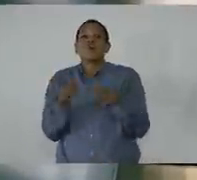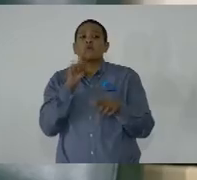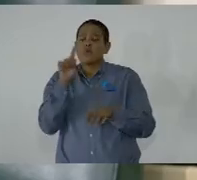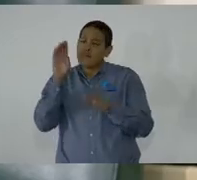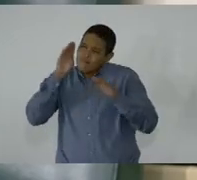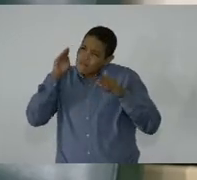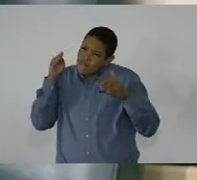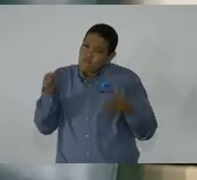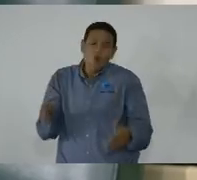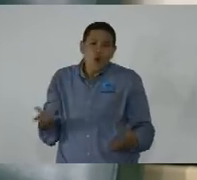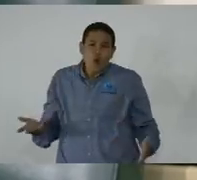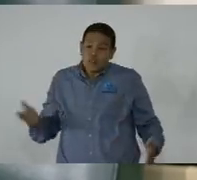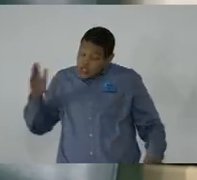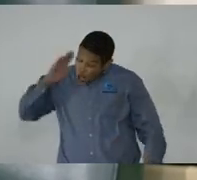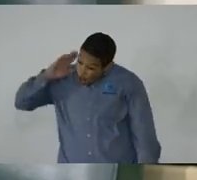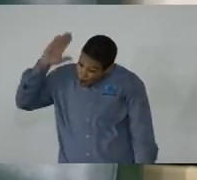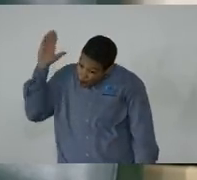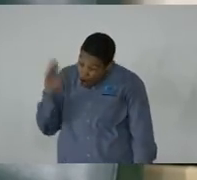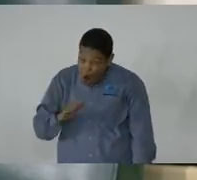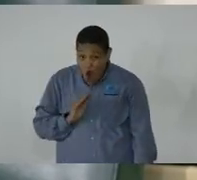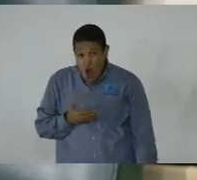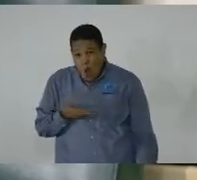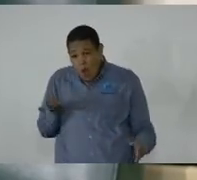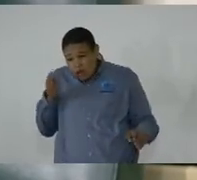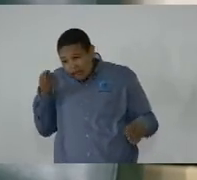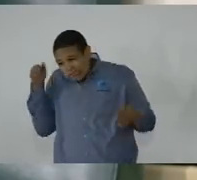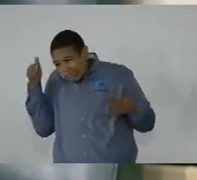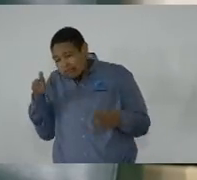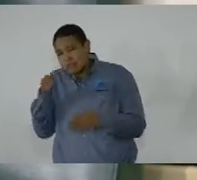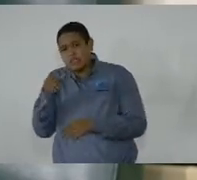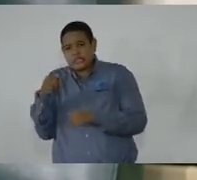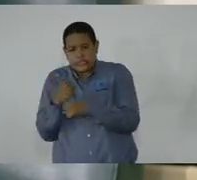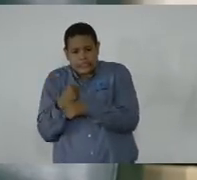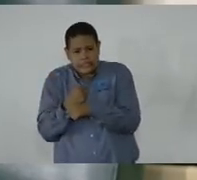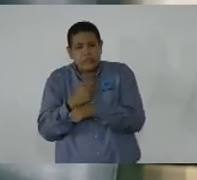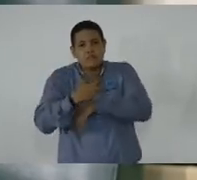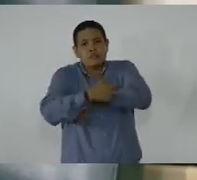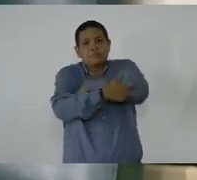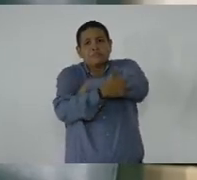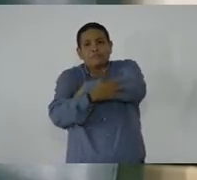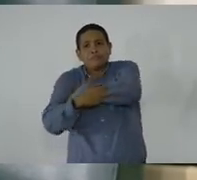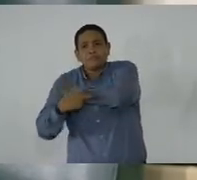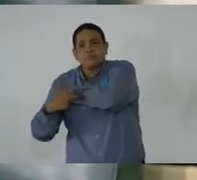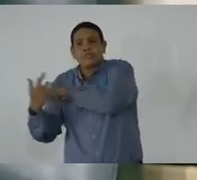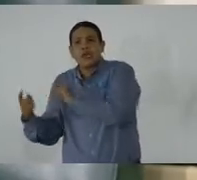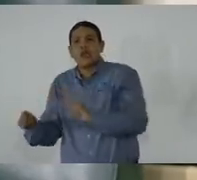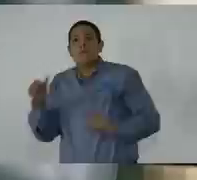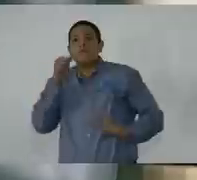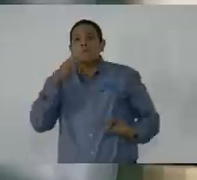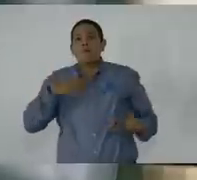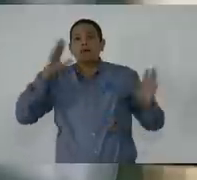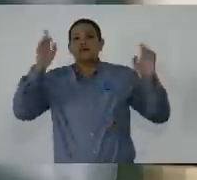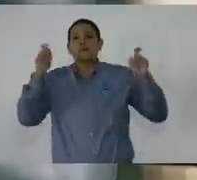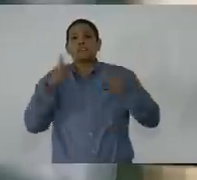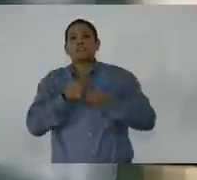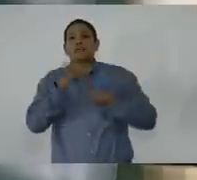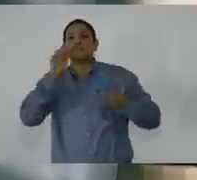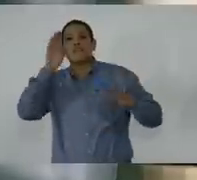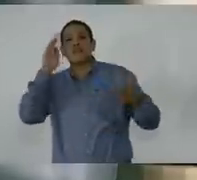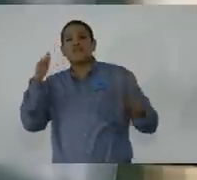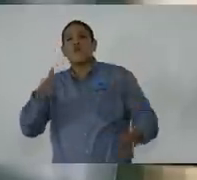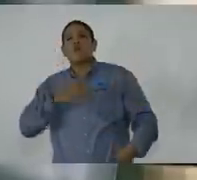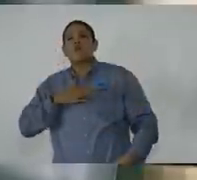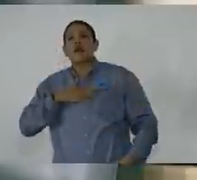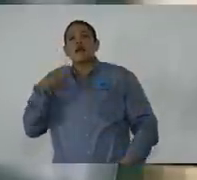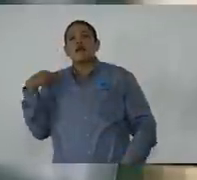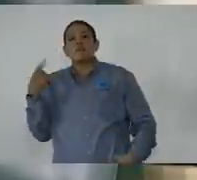focus all of our attention on tackling predator larceny. Madam Speaker, this has been a focus of mine and